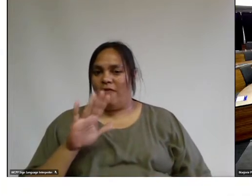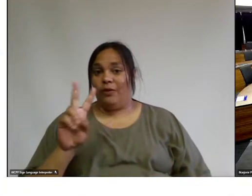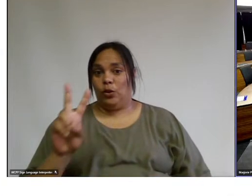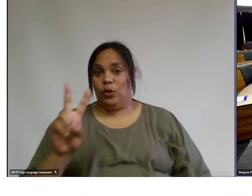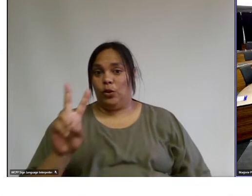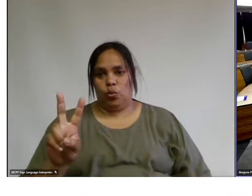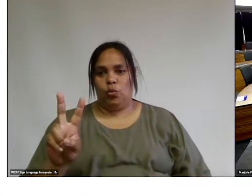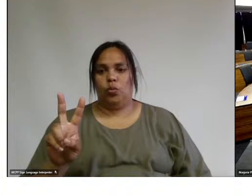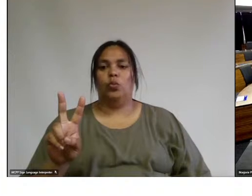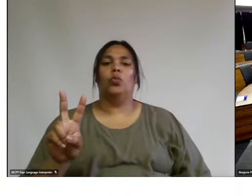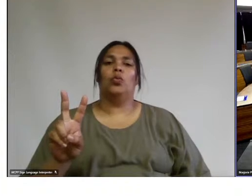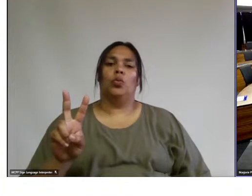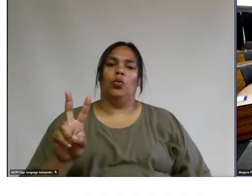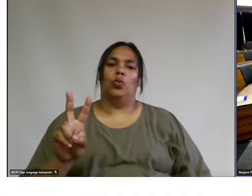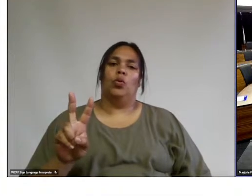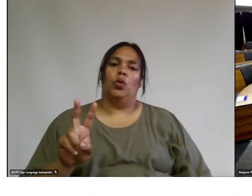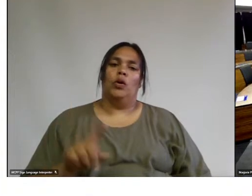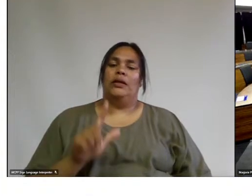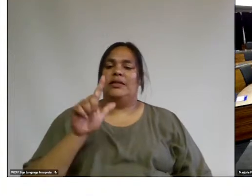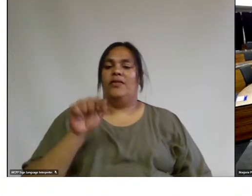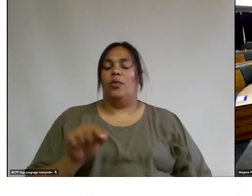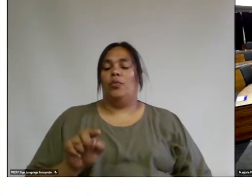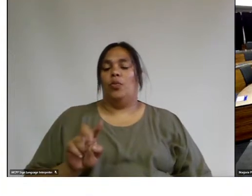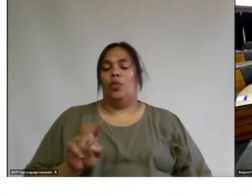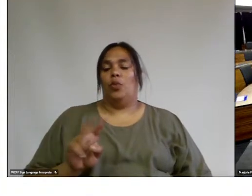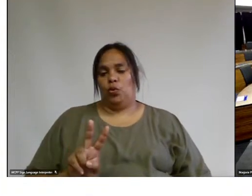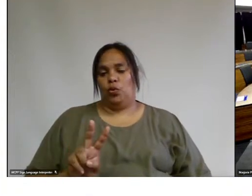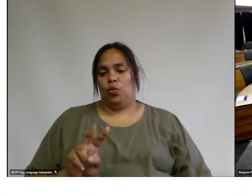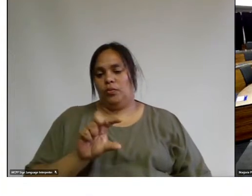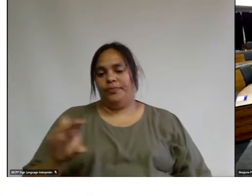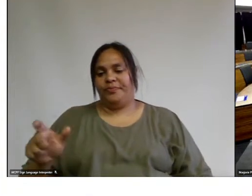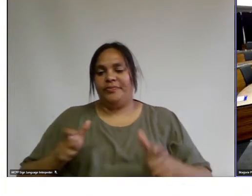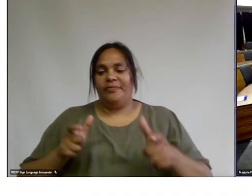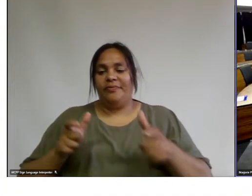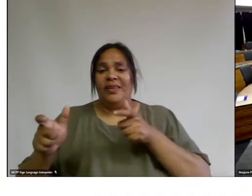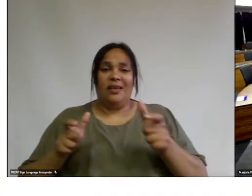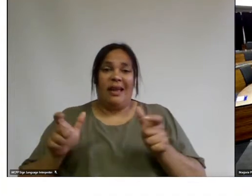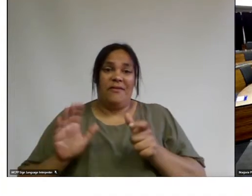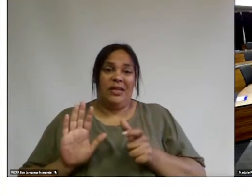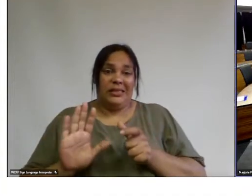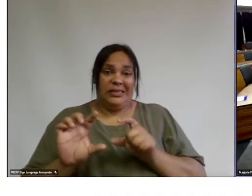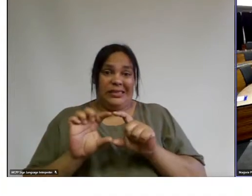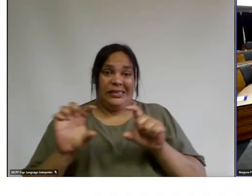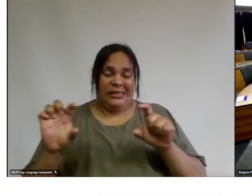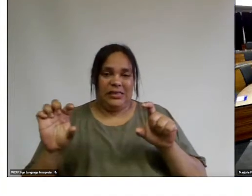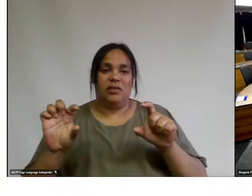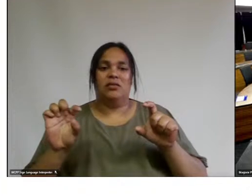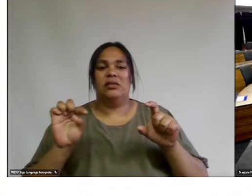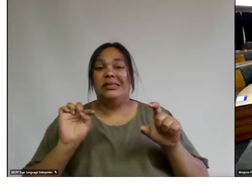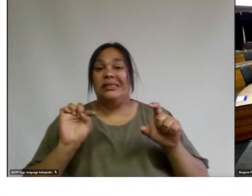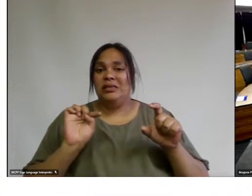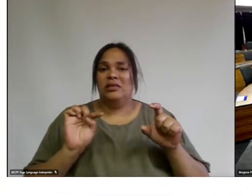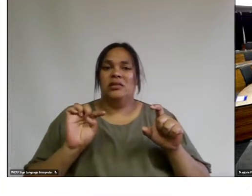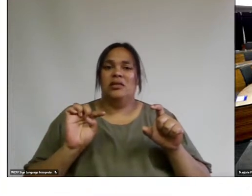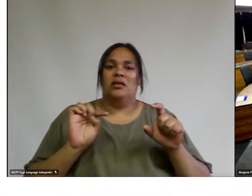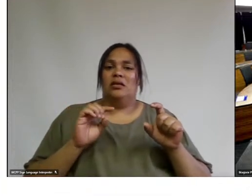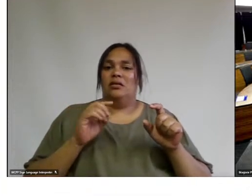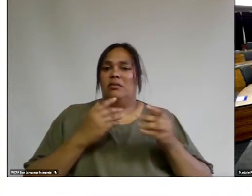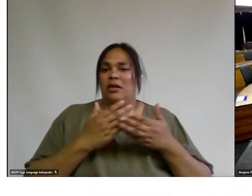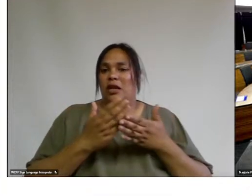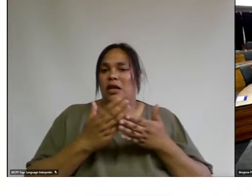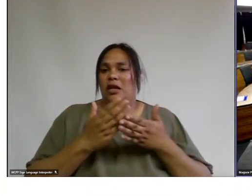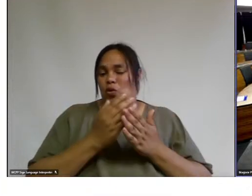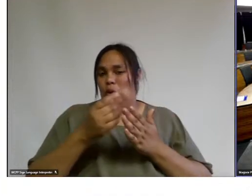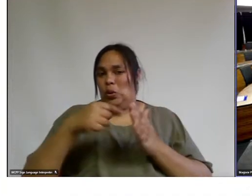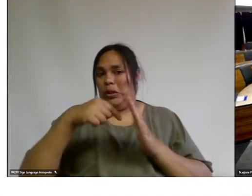152, on 7.2 under governance, can we be shared the